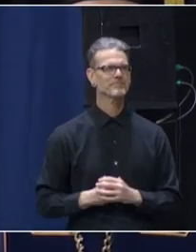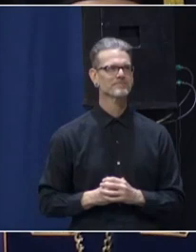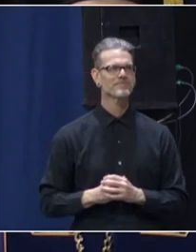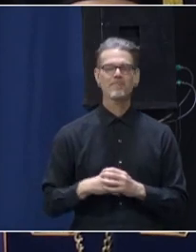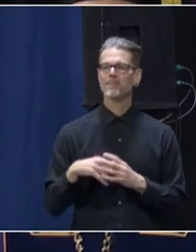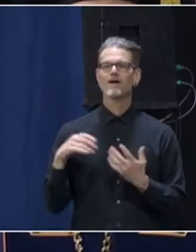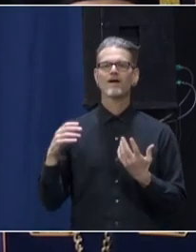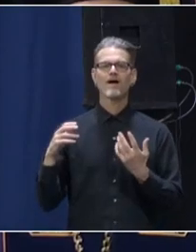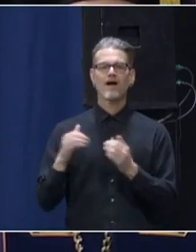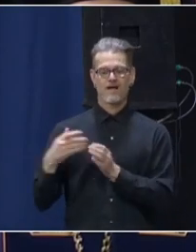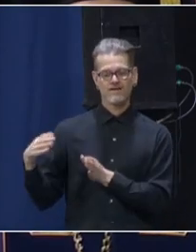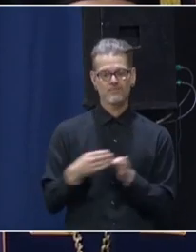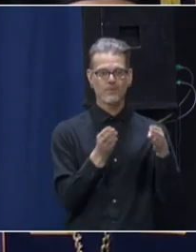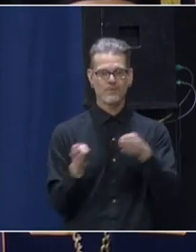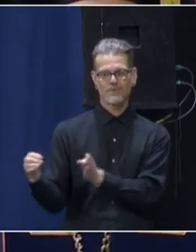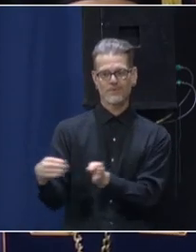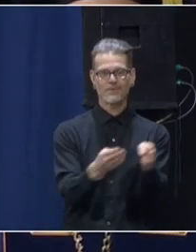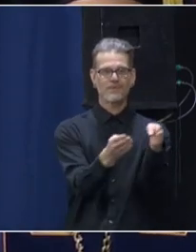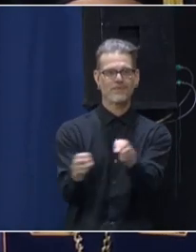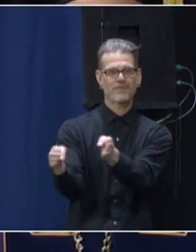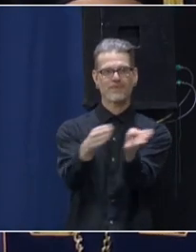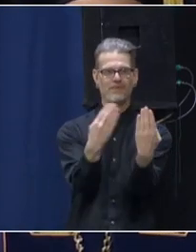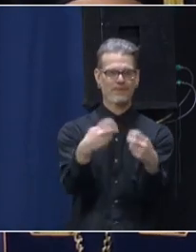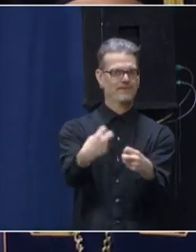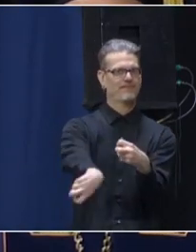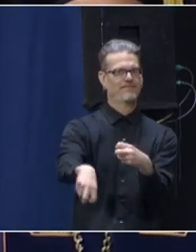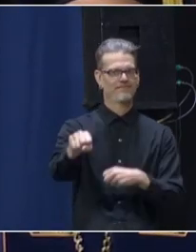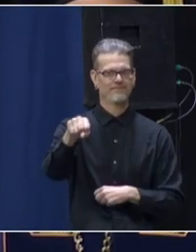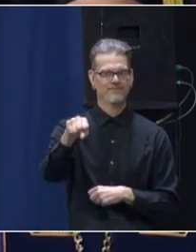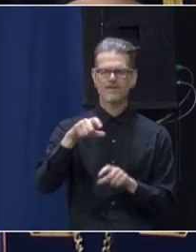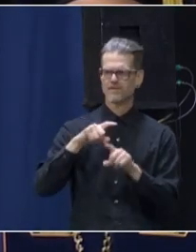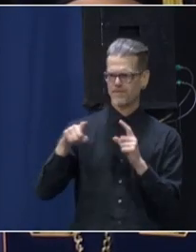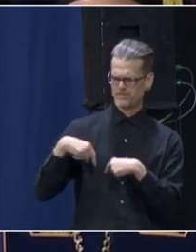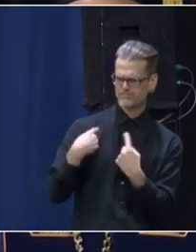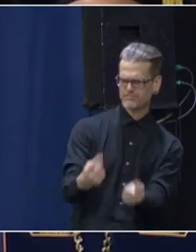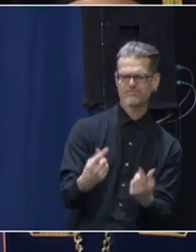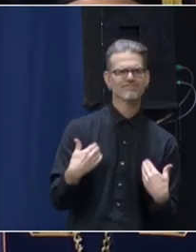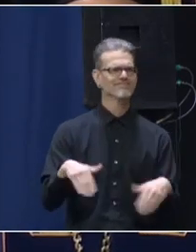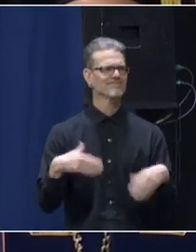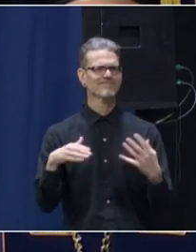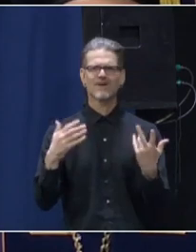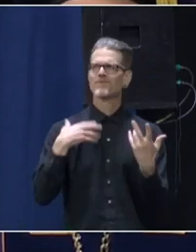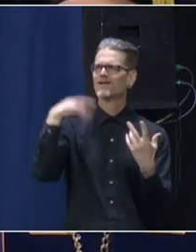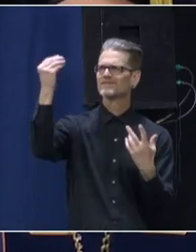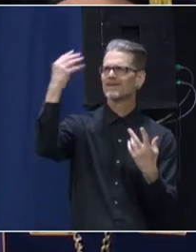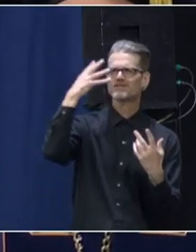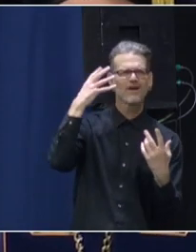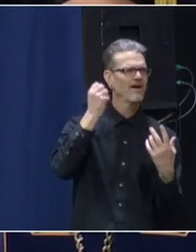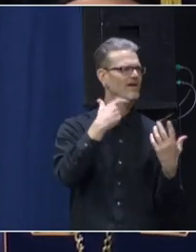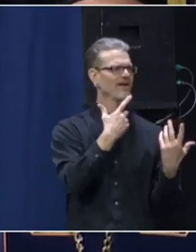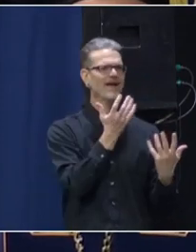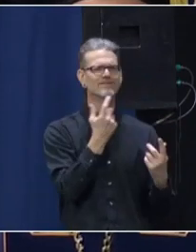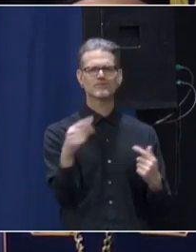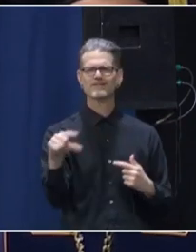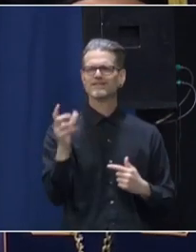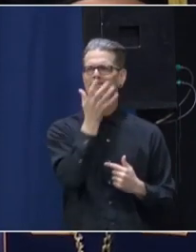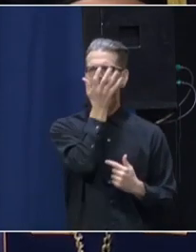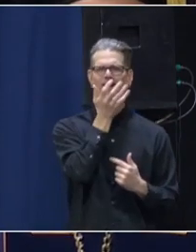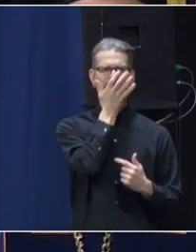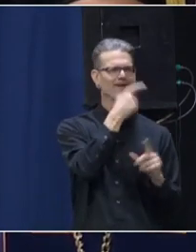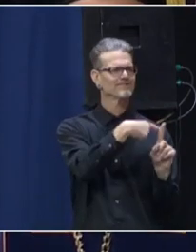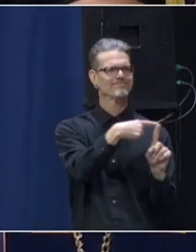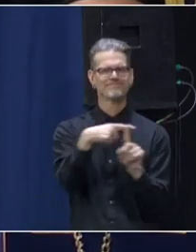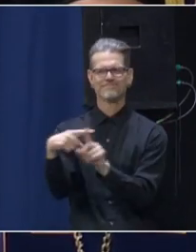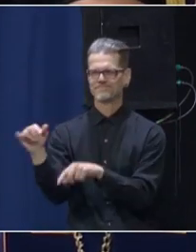road that guided us here was often winding and rocky, yet it was all the while bathed in sunshine and surrounded by green grass. The experiences